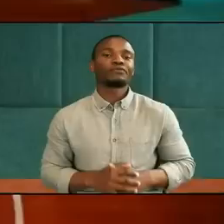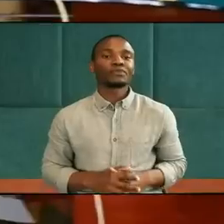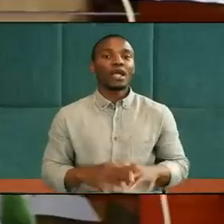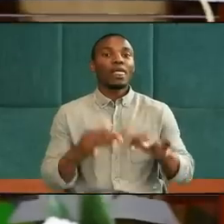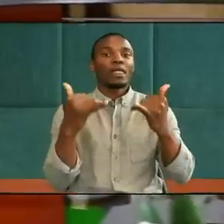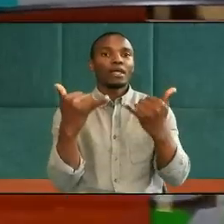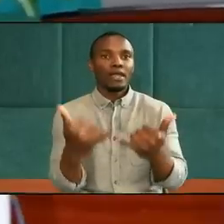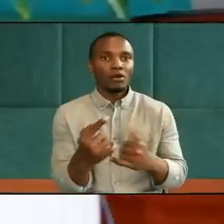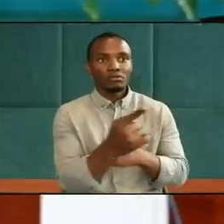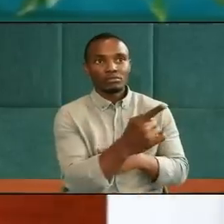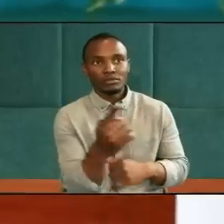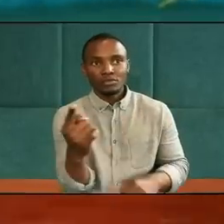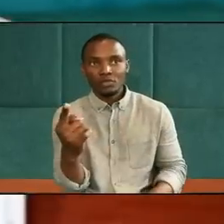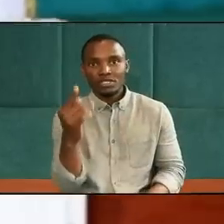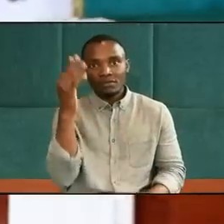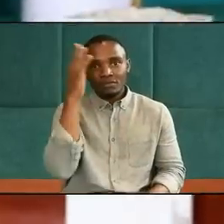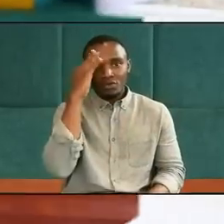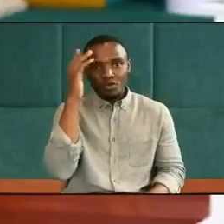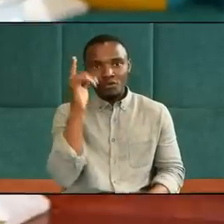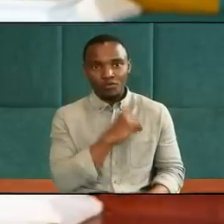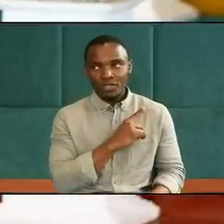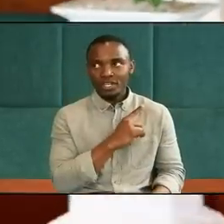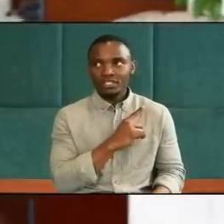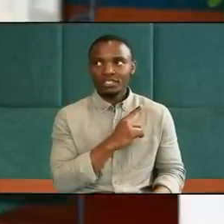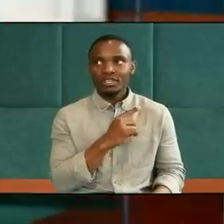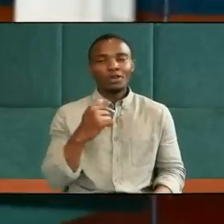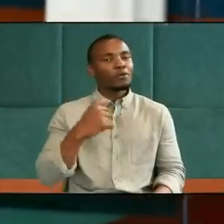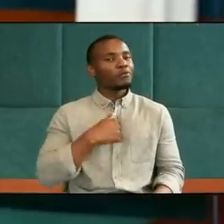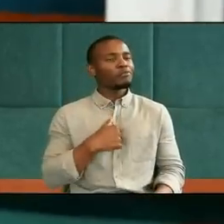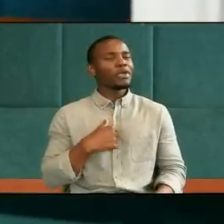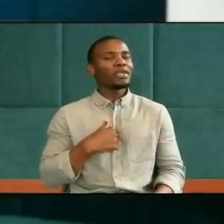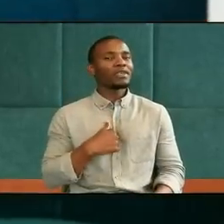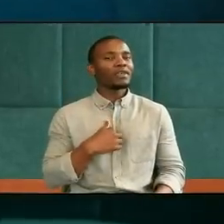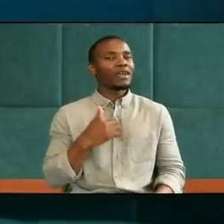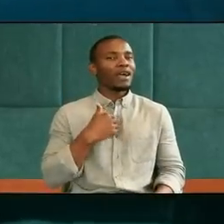So by now you should know that I'm a troubled preacher.